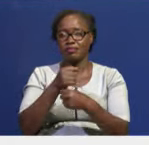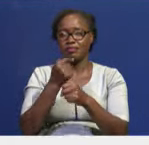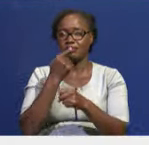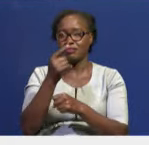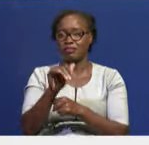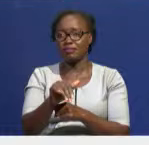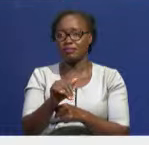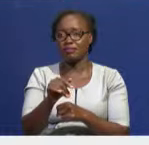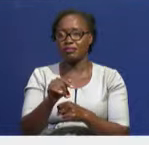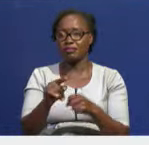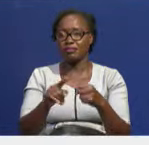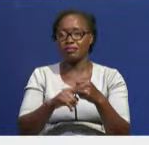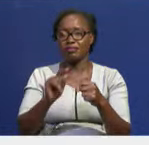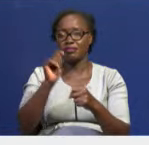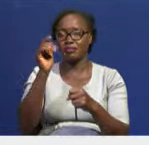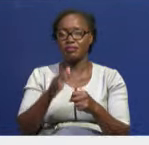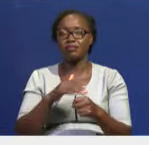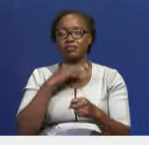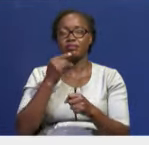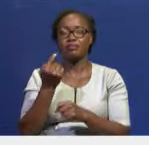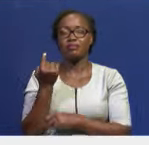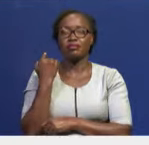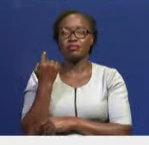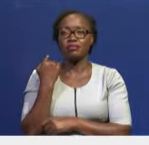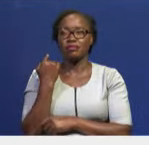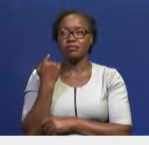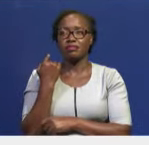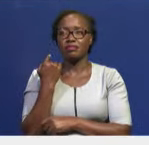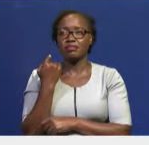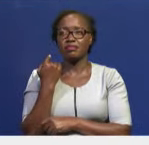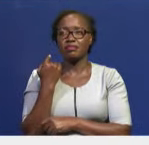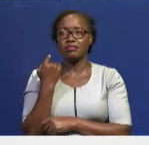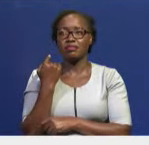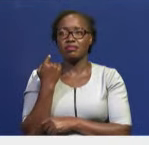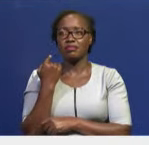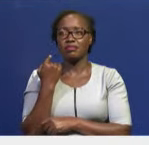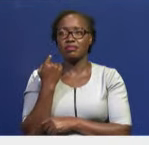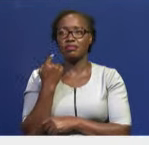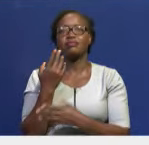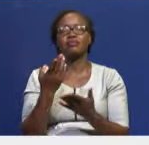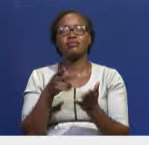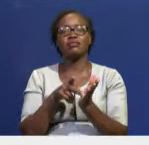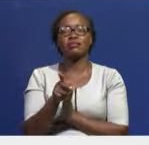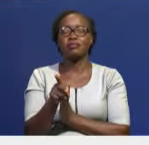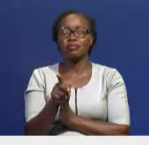that those six Kenyans who died yesterday will be accounted for.